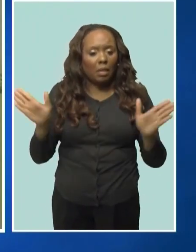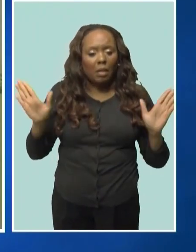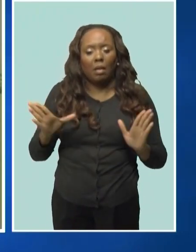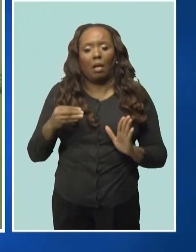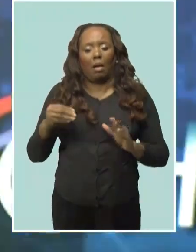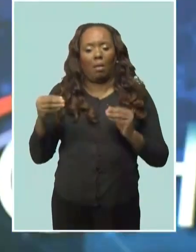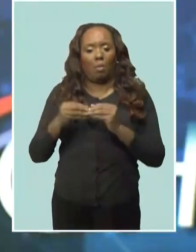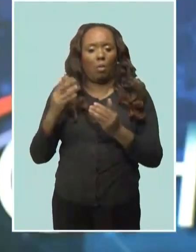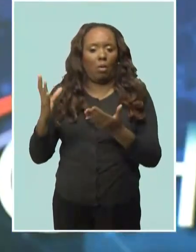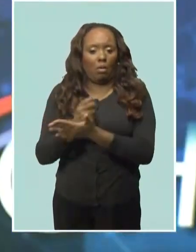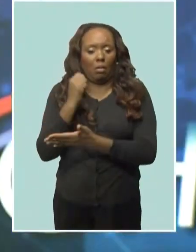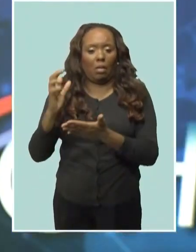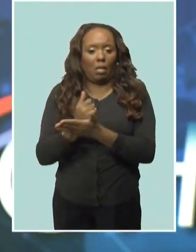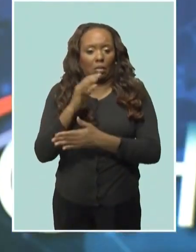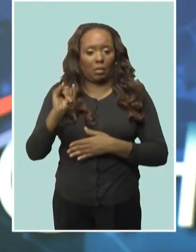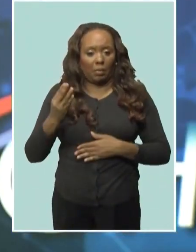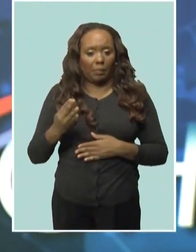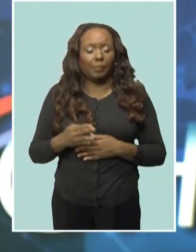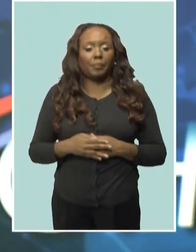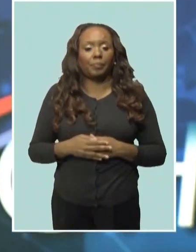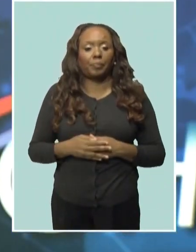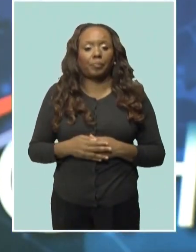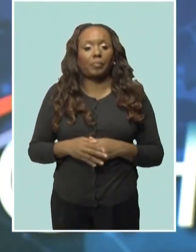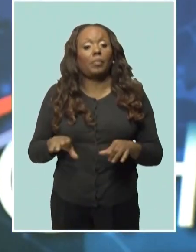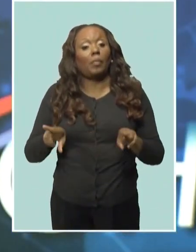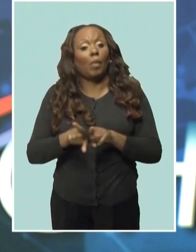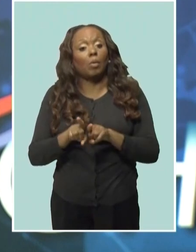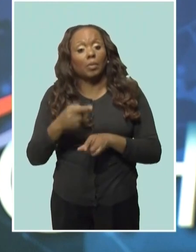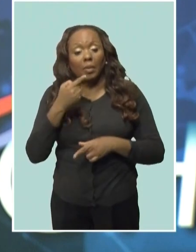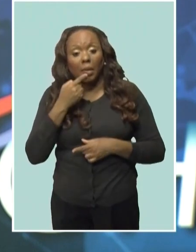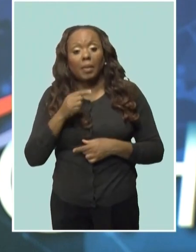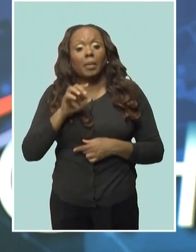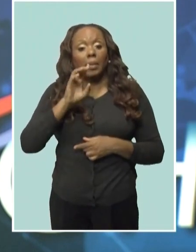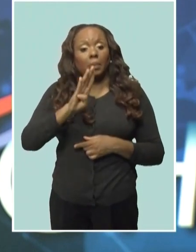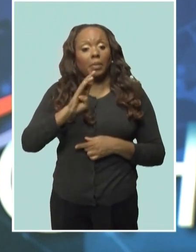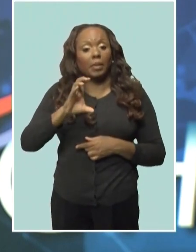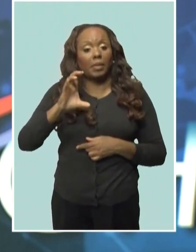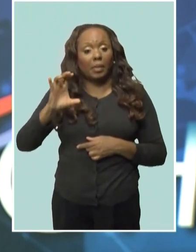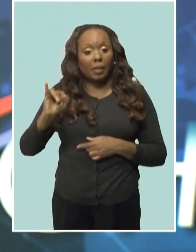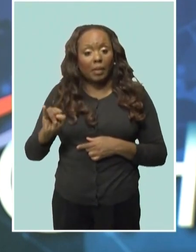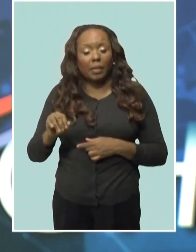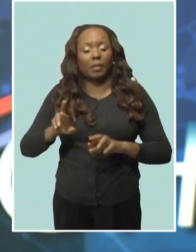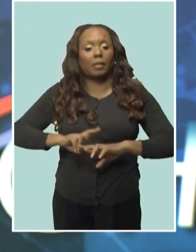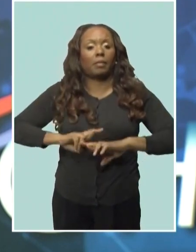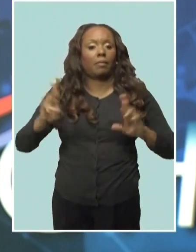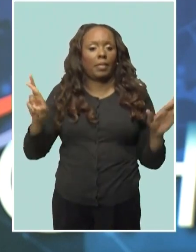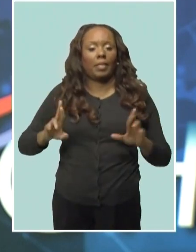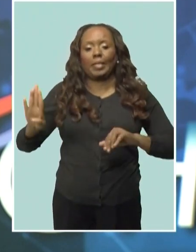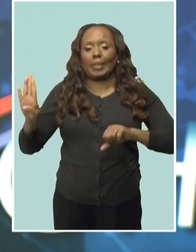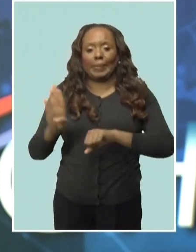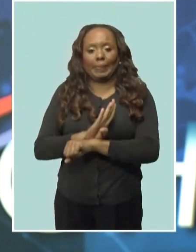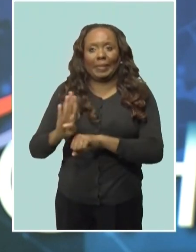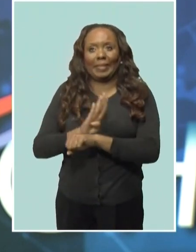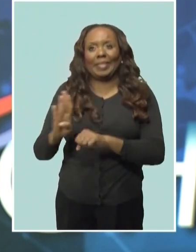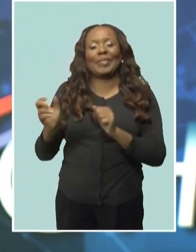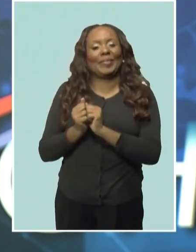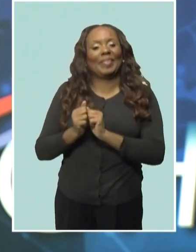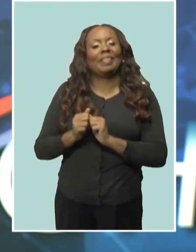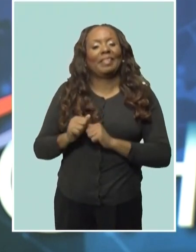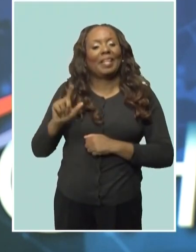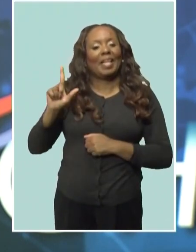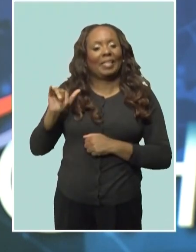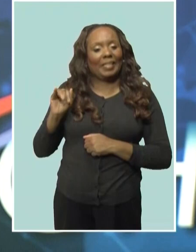generation. The business official also adds that the Barbados Chamber of Commerce and Industry is ready to do business with